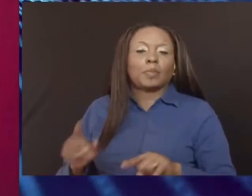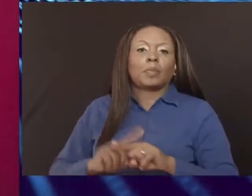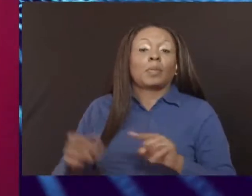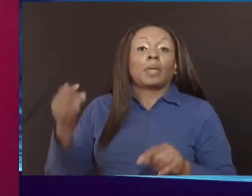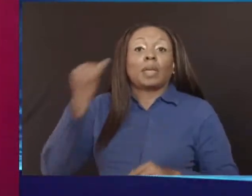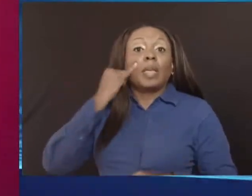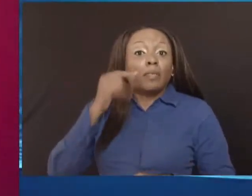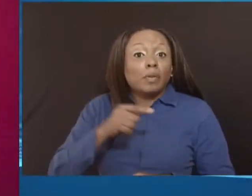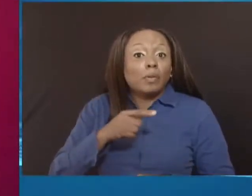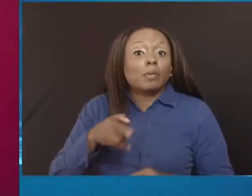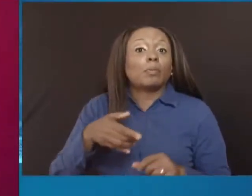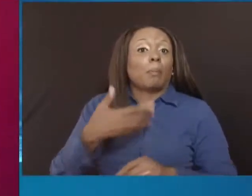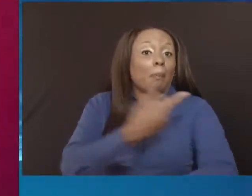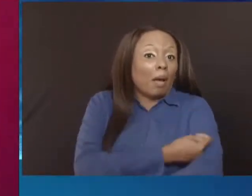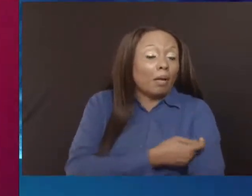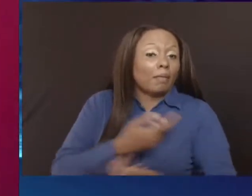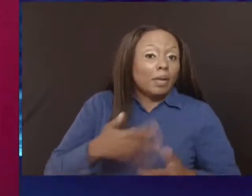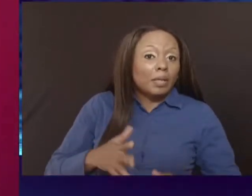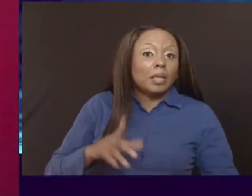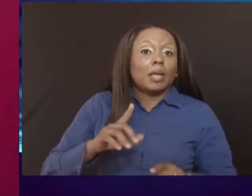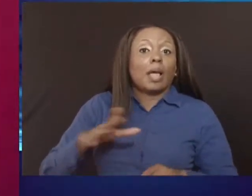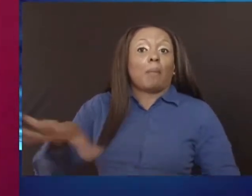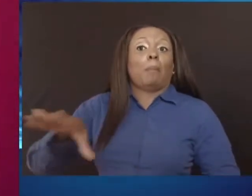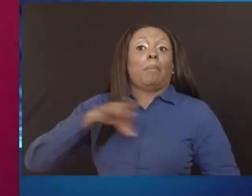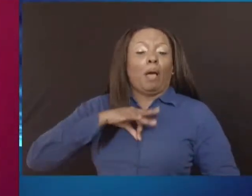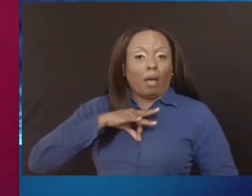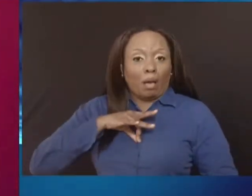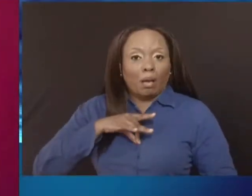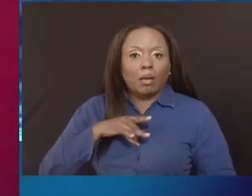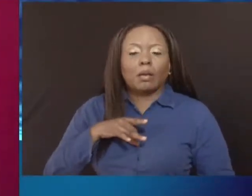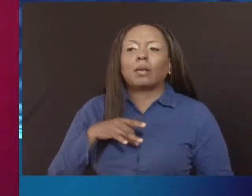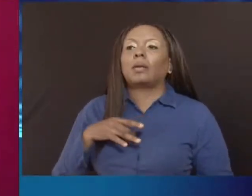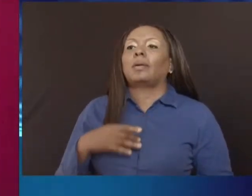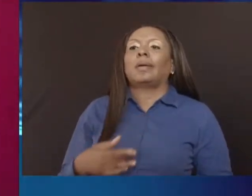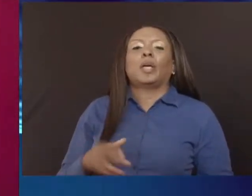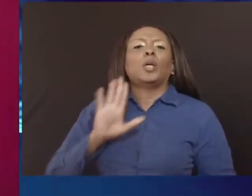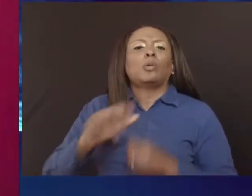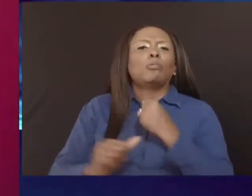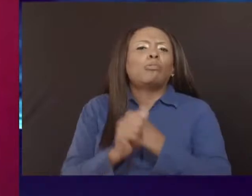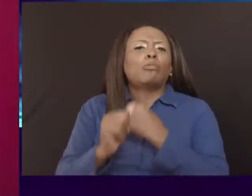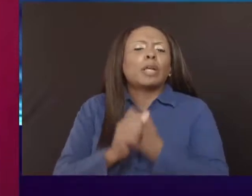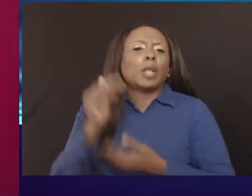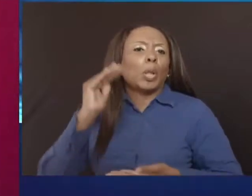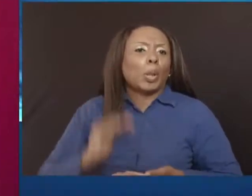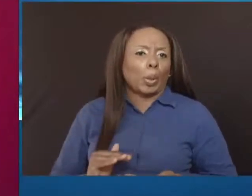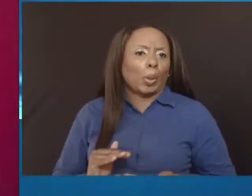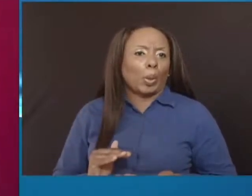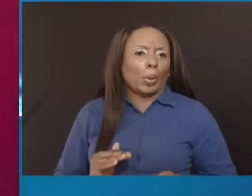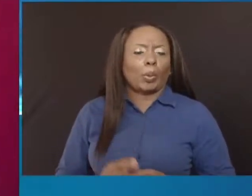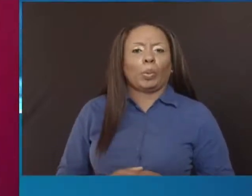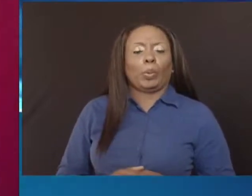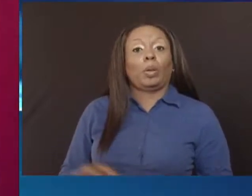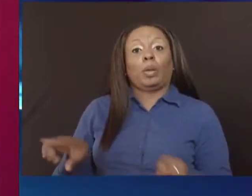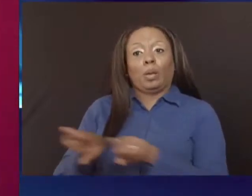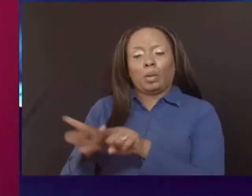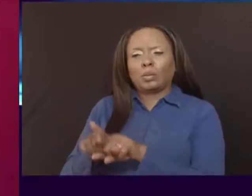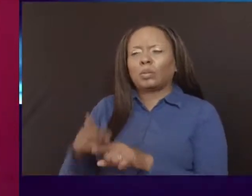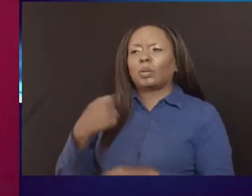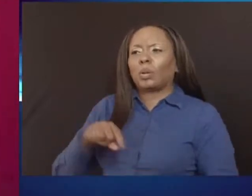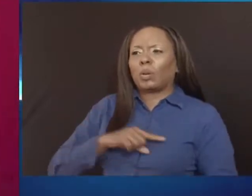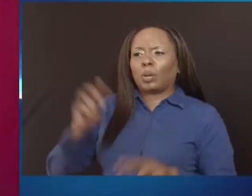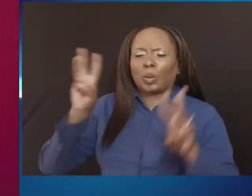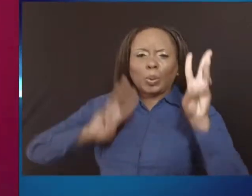the disease. Another key theme that came out in Dr. Grandison's presentation before mine is that we're very